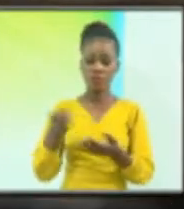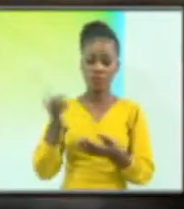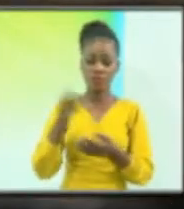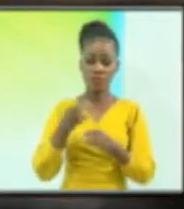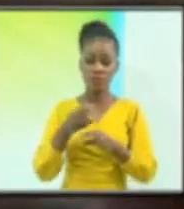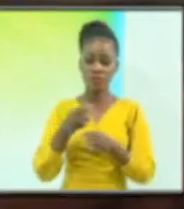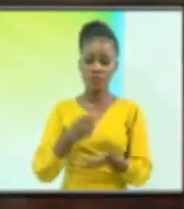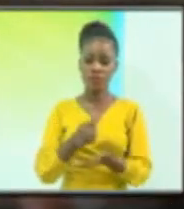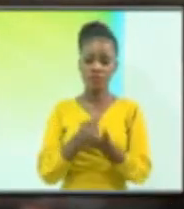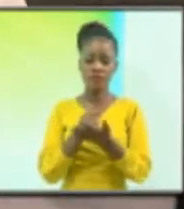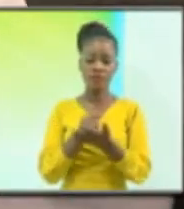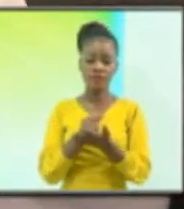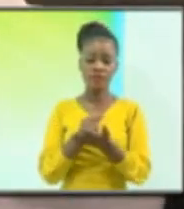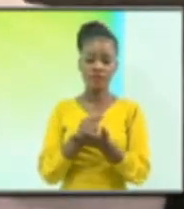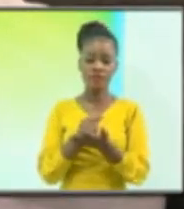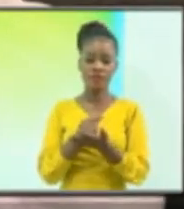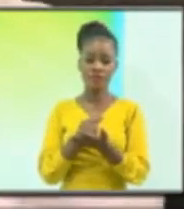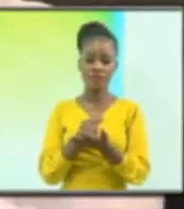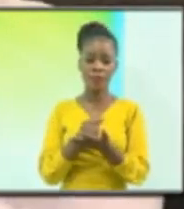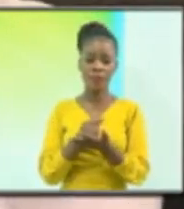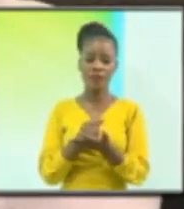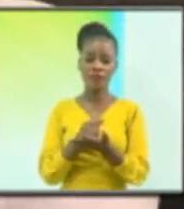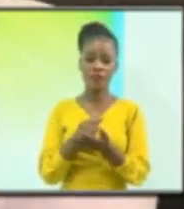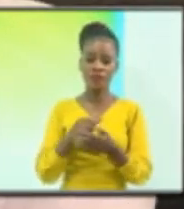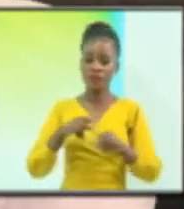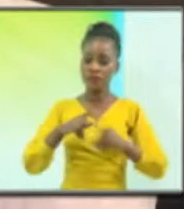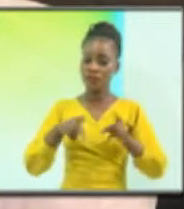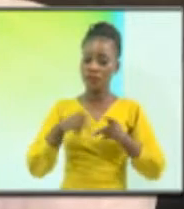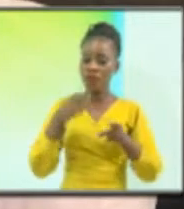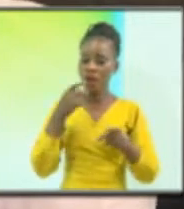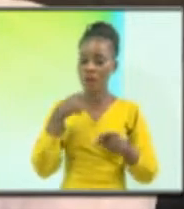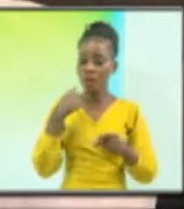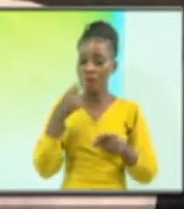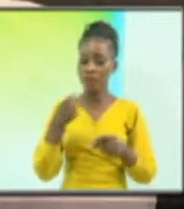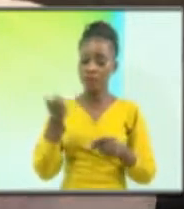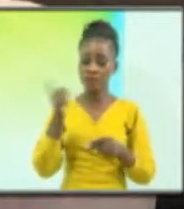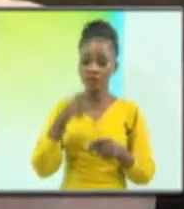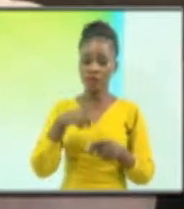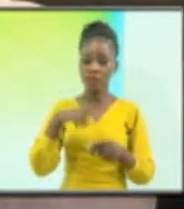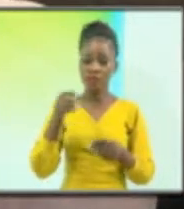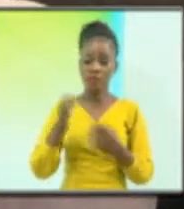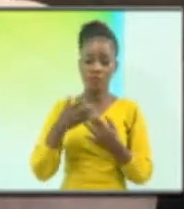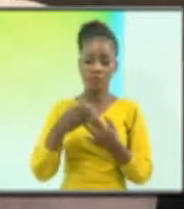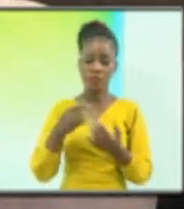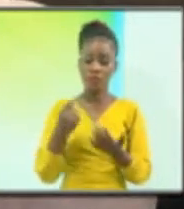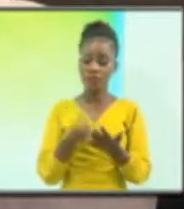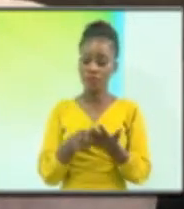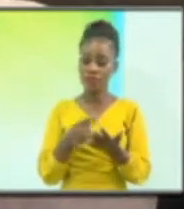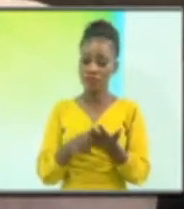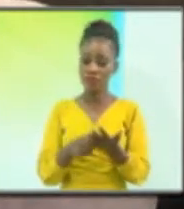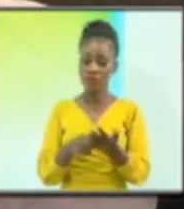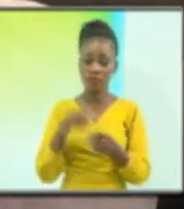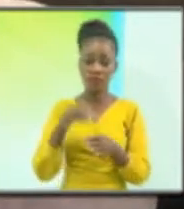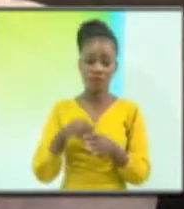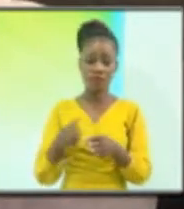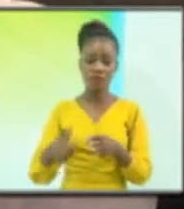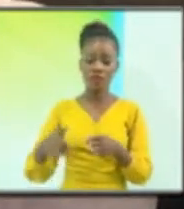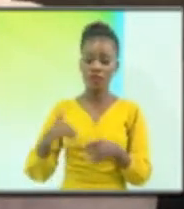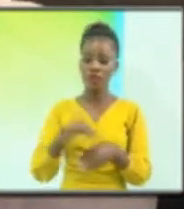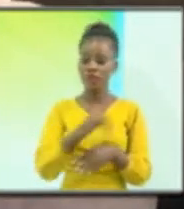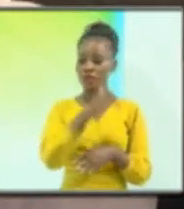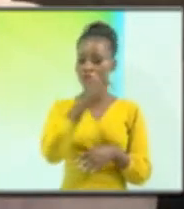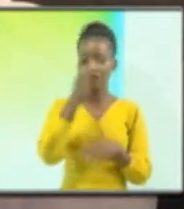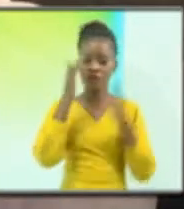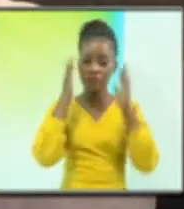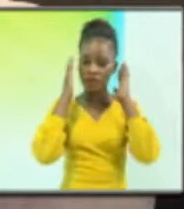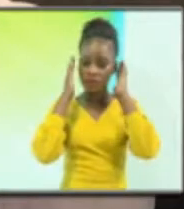help those where? people who sometimes get stranded outside the borders of Uganda, in overseas? So what plans do you